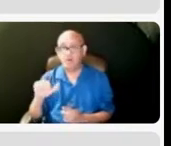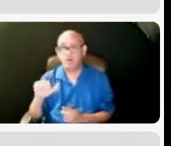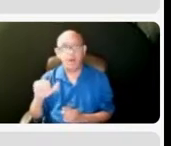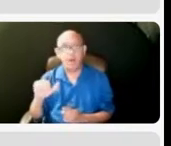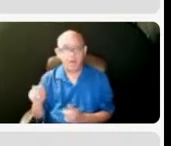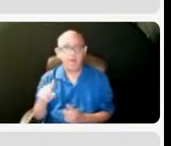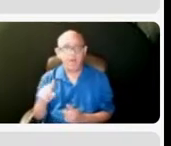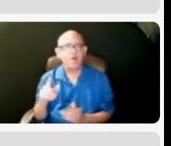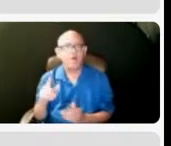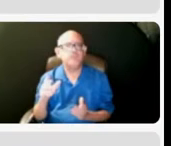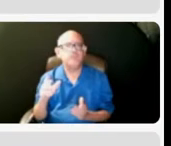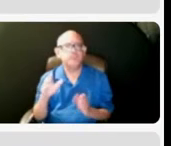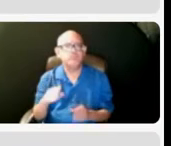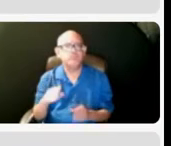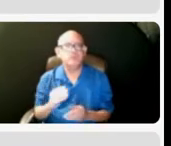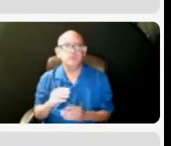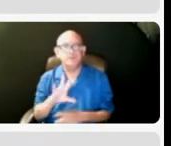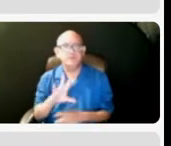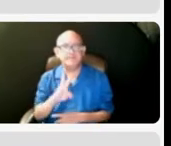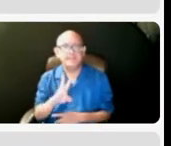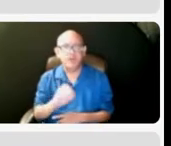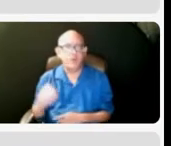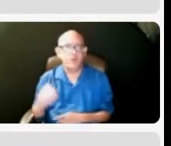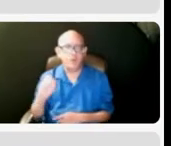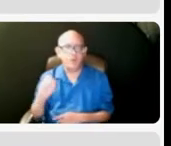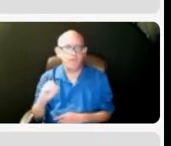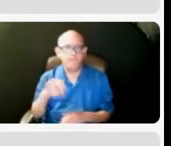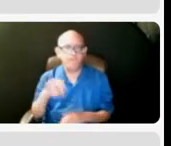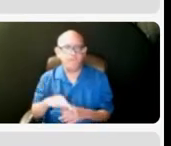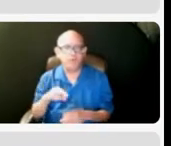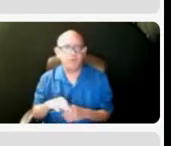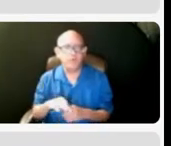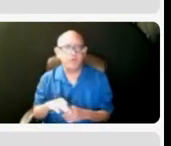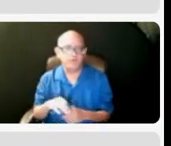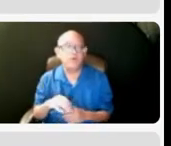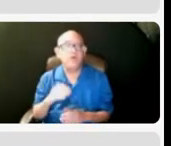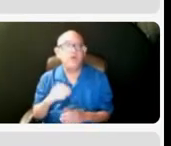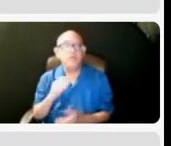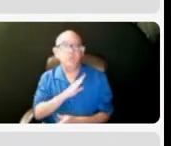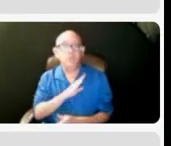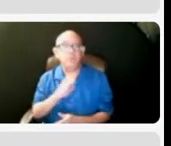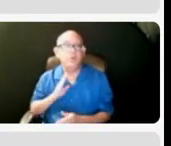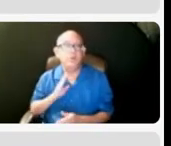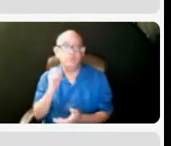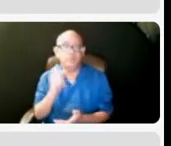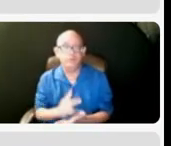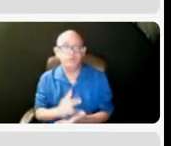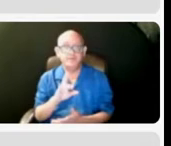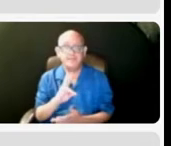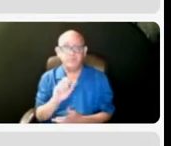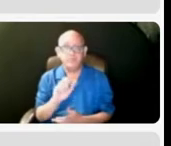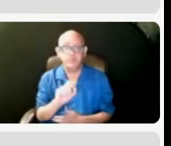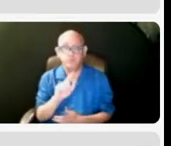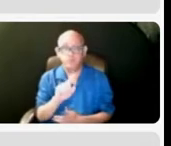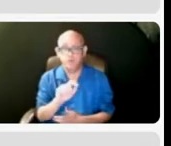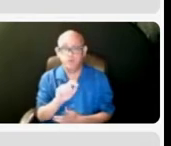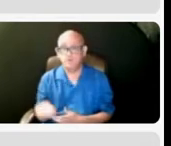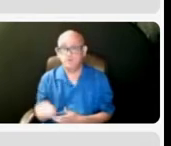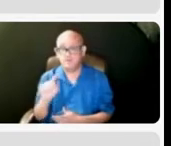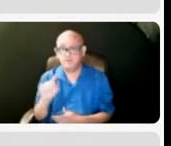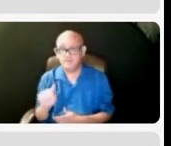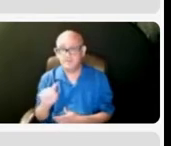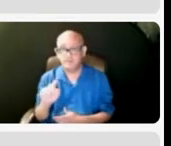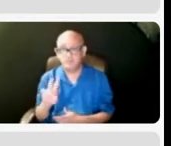7-0 vote the board approved action item 7.1 through 7.60